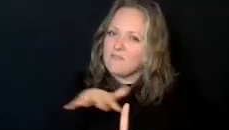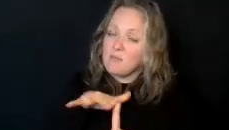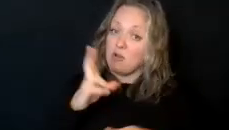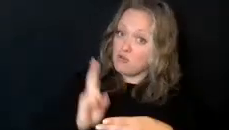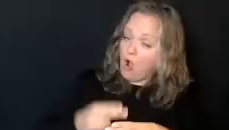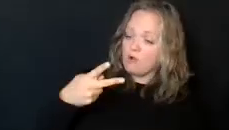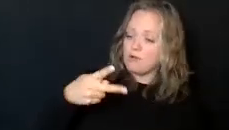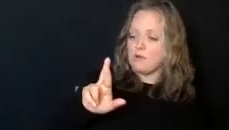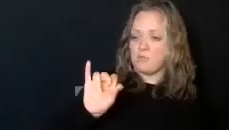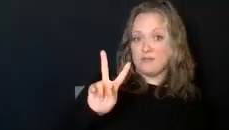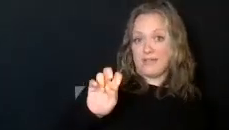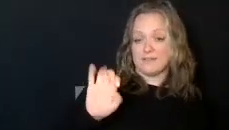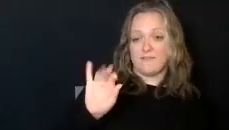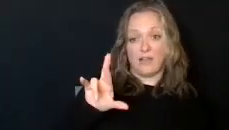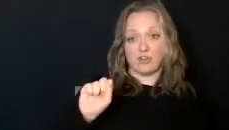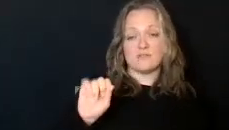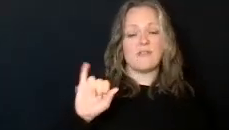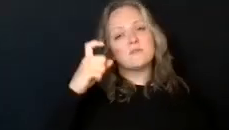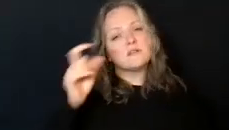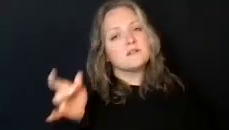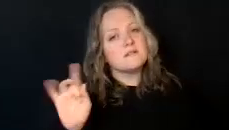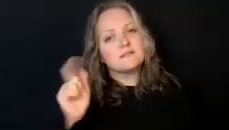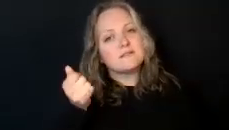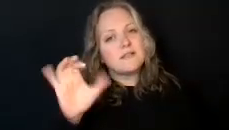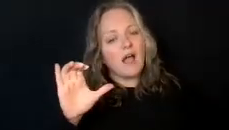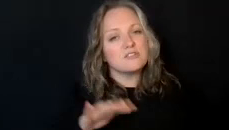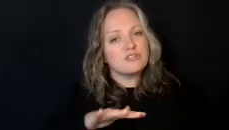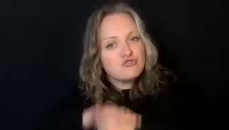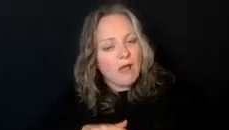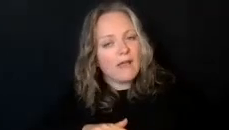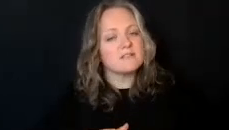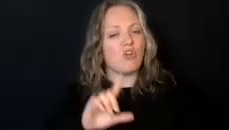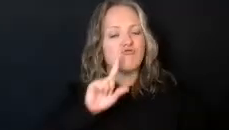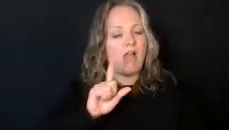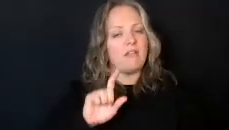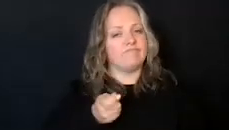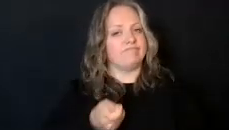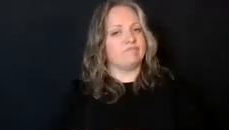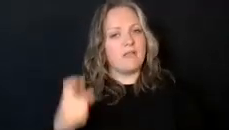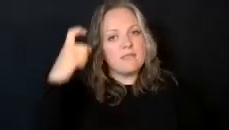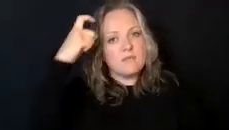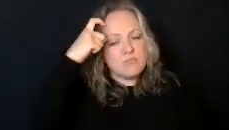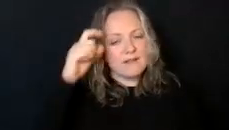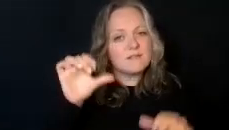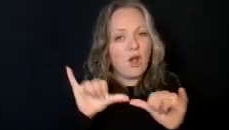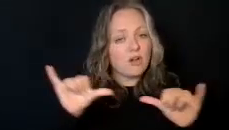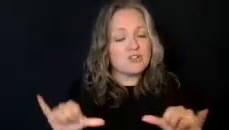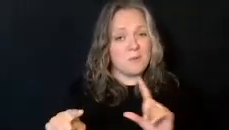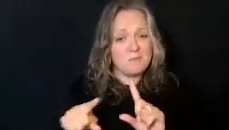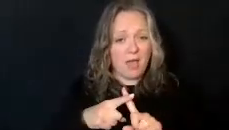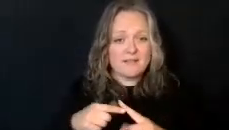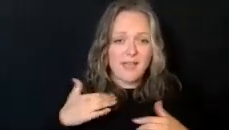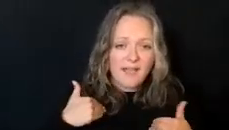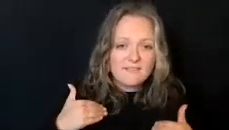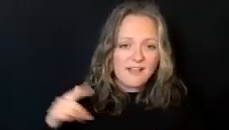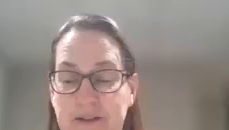factors, toxic stress can disrupt brain architecture and lead to stress management systems that respond at relatively